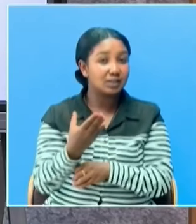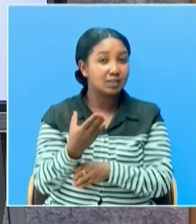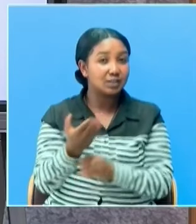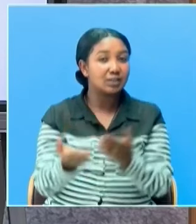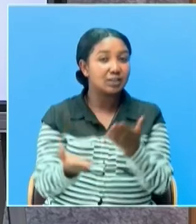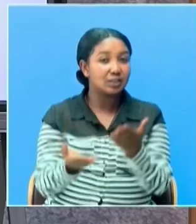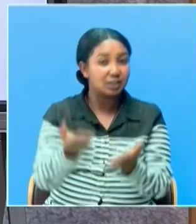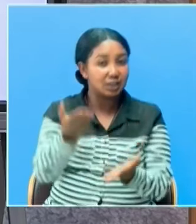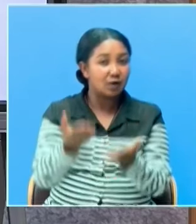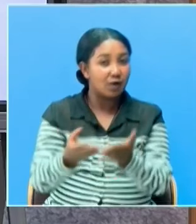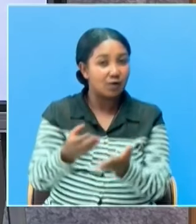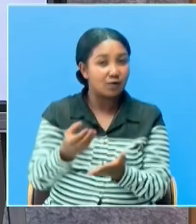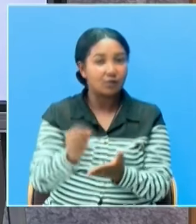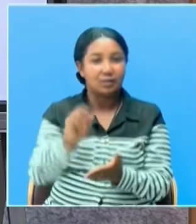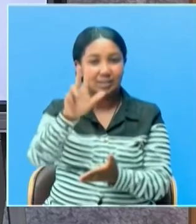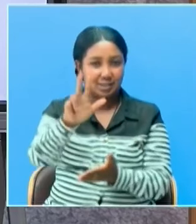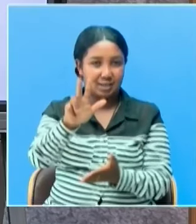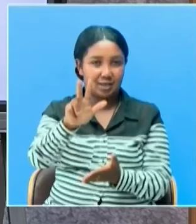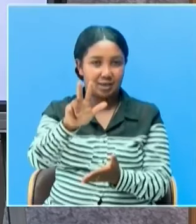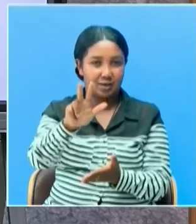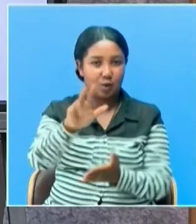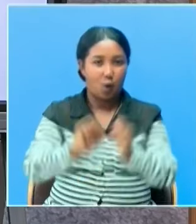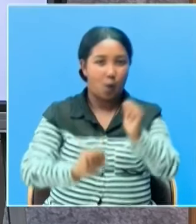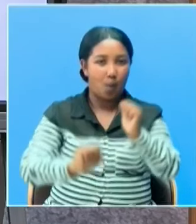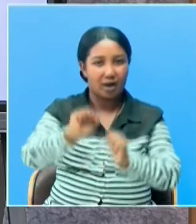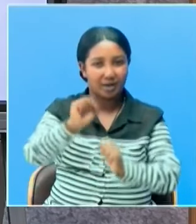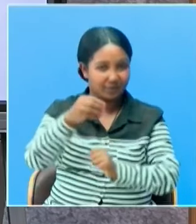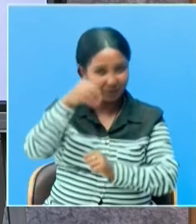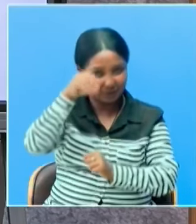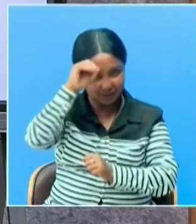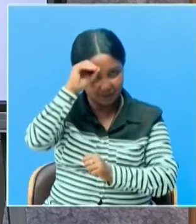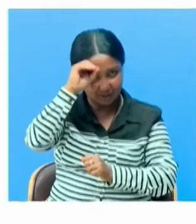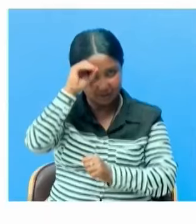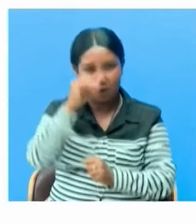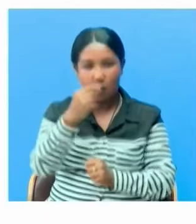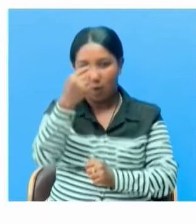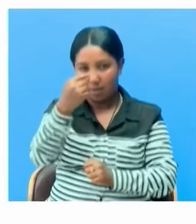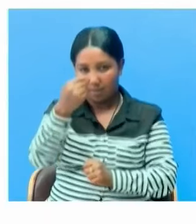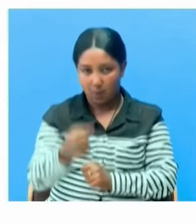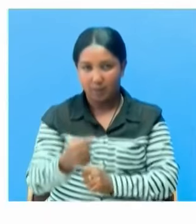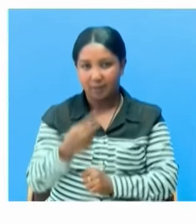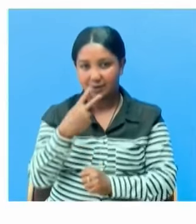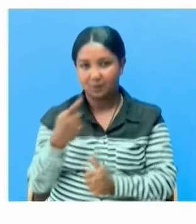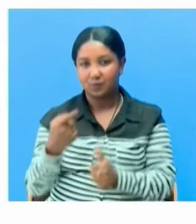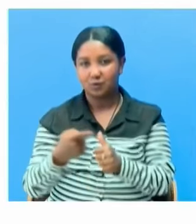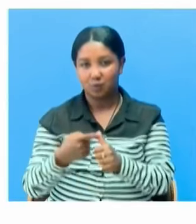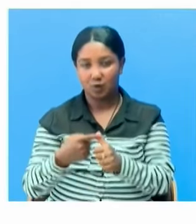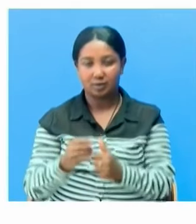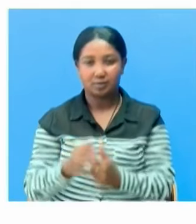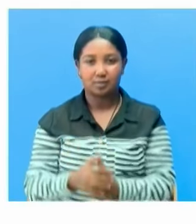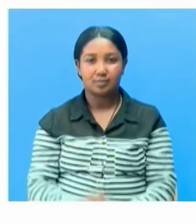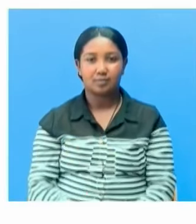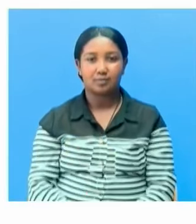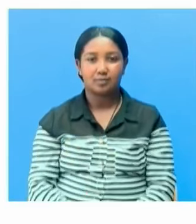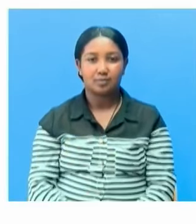have 3 degrees. Let's say one by one. The first one,